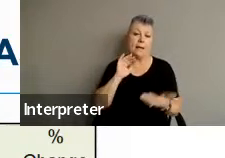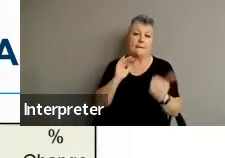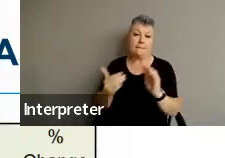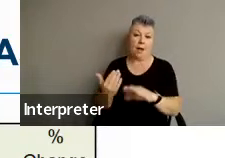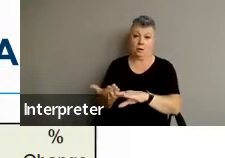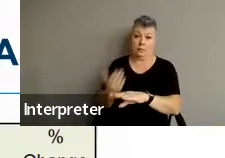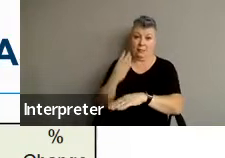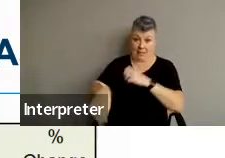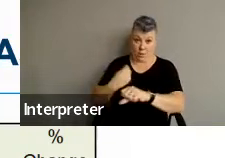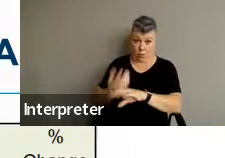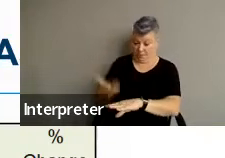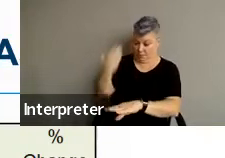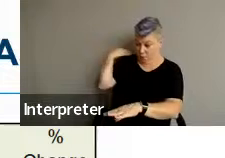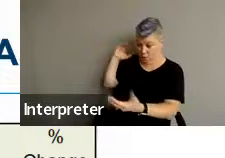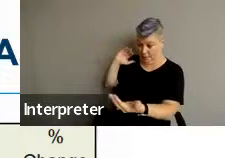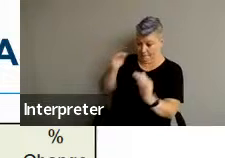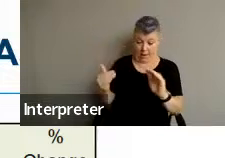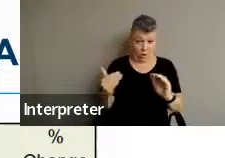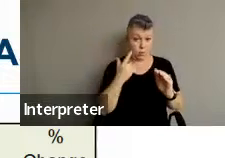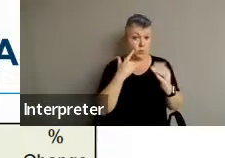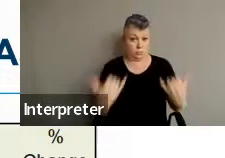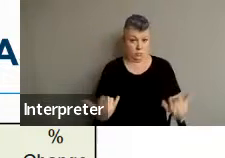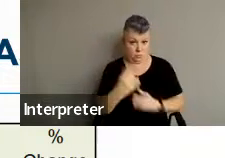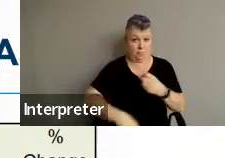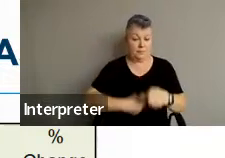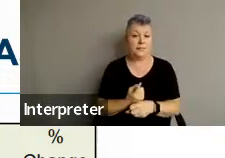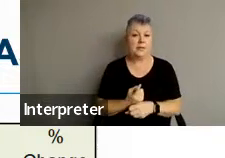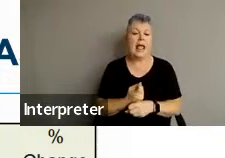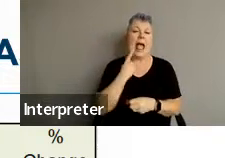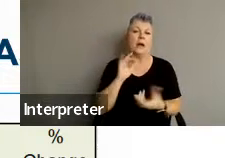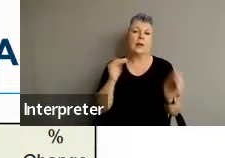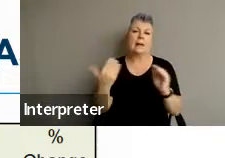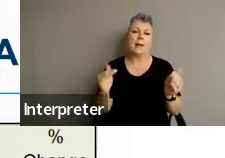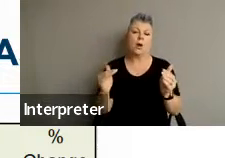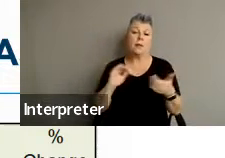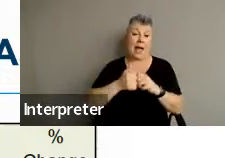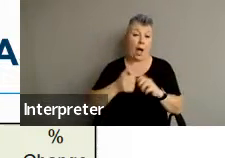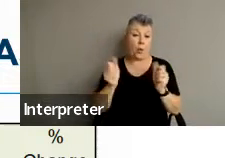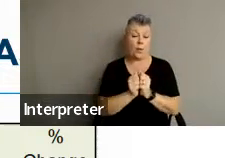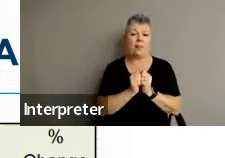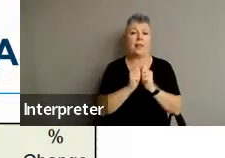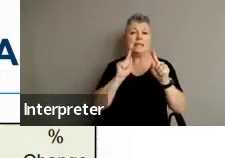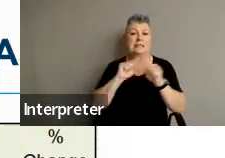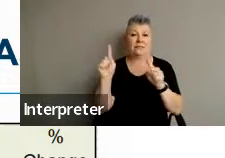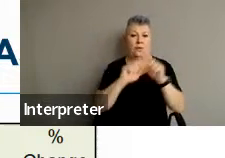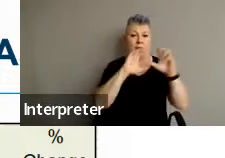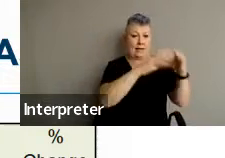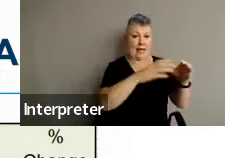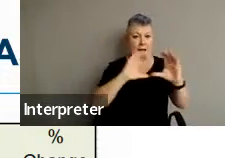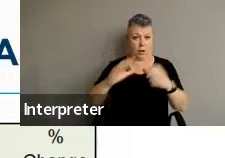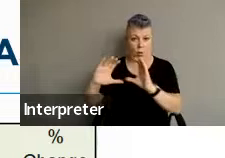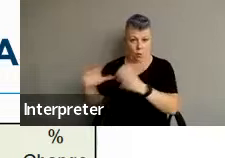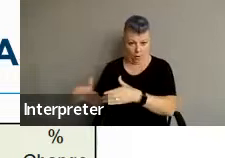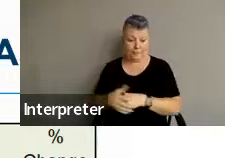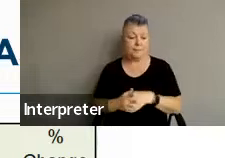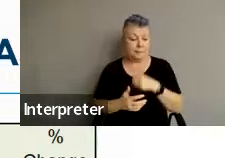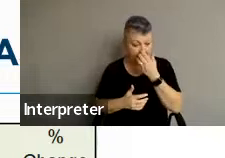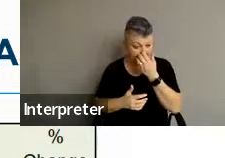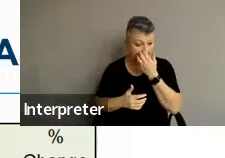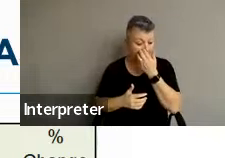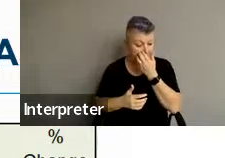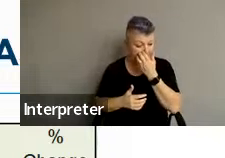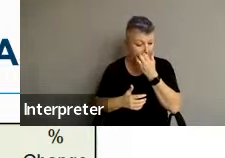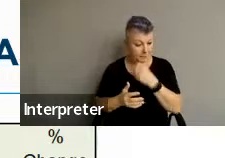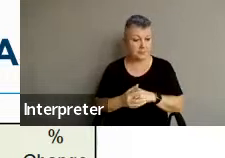year collections by category, assessed valuation category, to our 24-25 tax year collections as